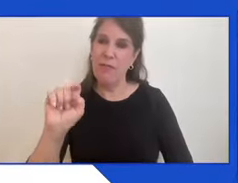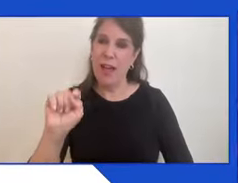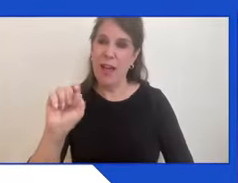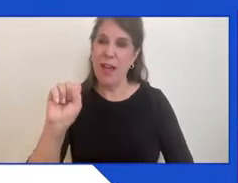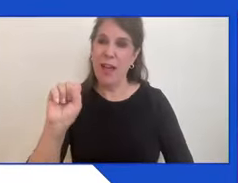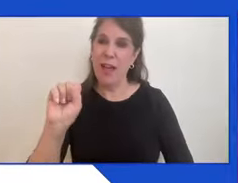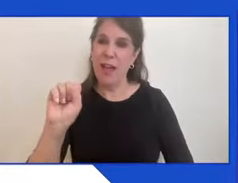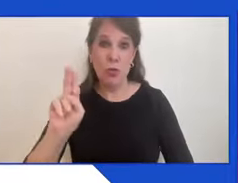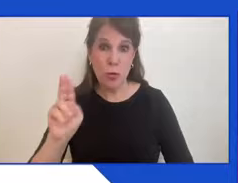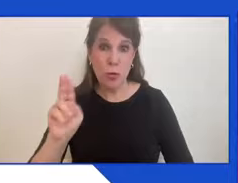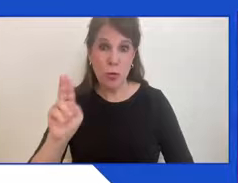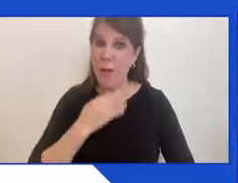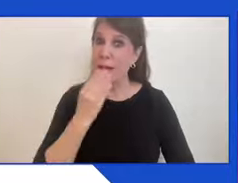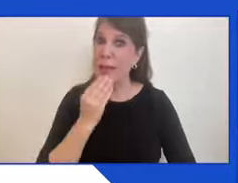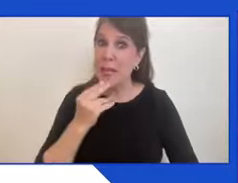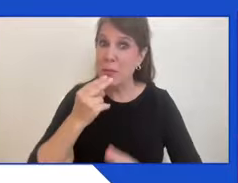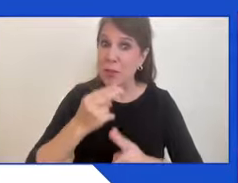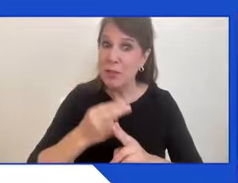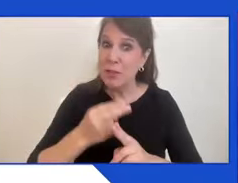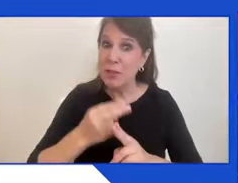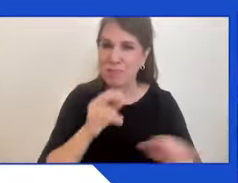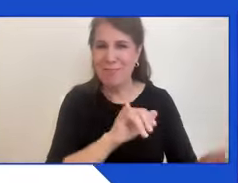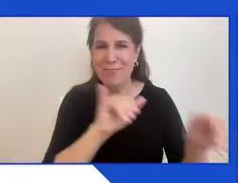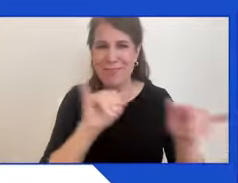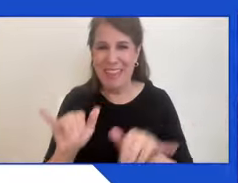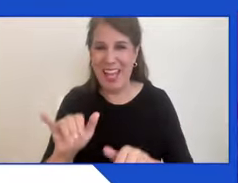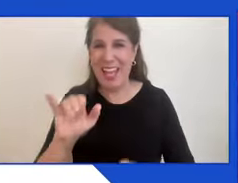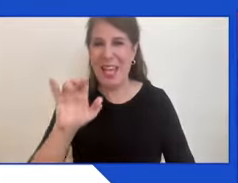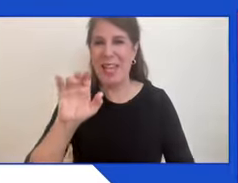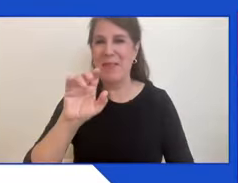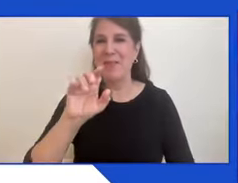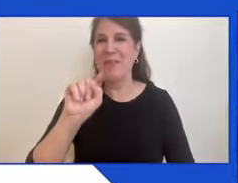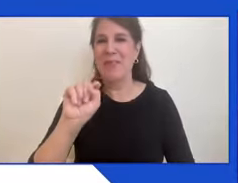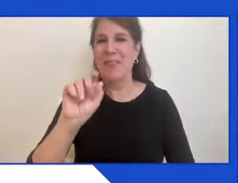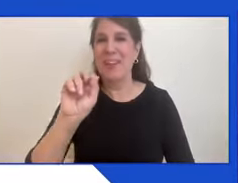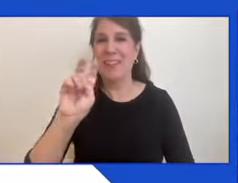My Hebrew name is Tova Felchu.